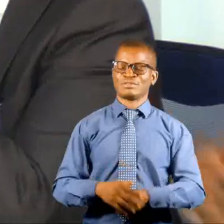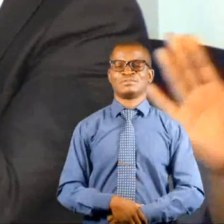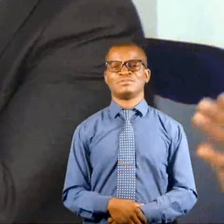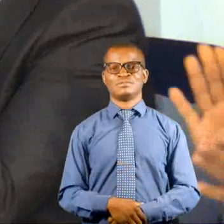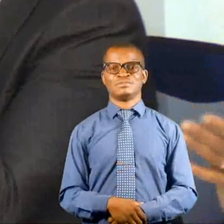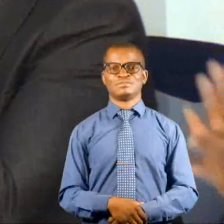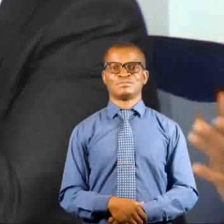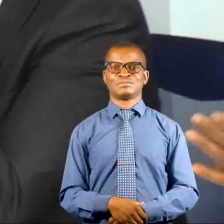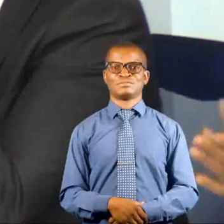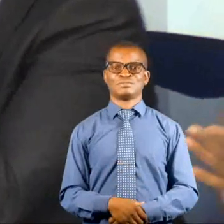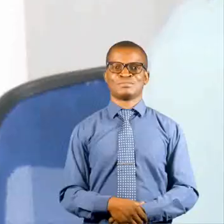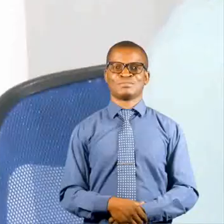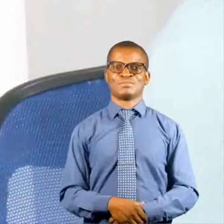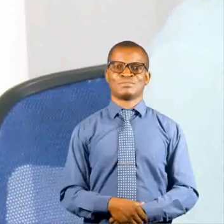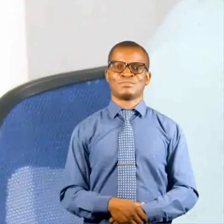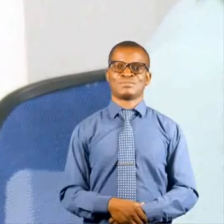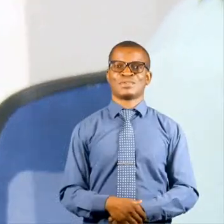many.